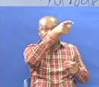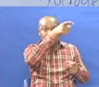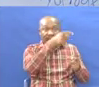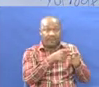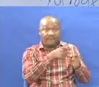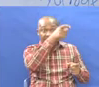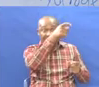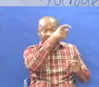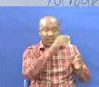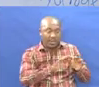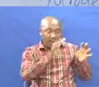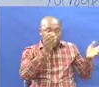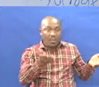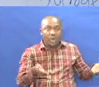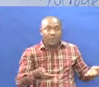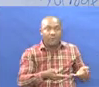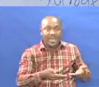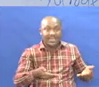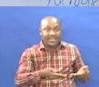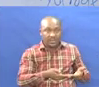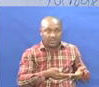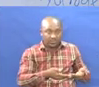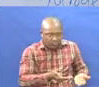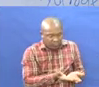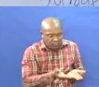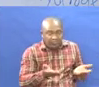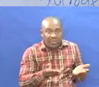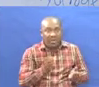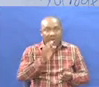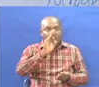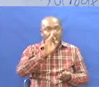So this one, just a simple diagram.